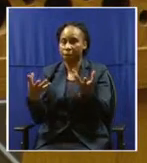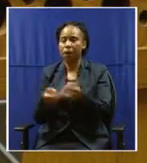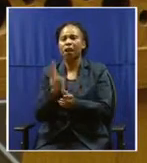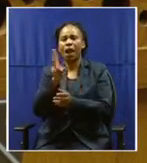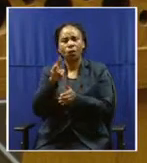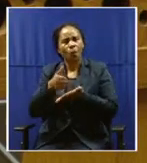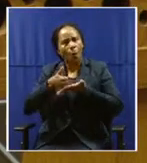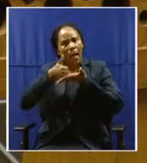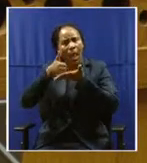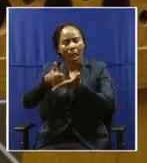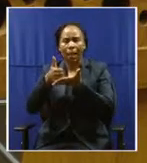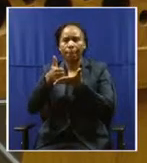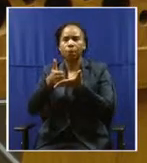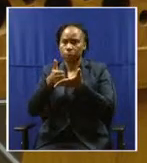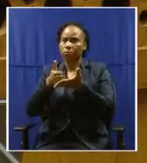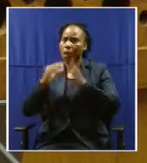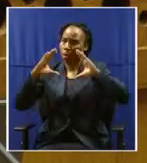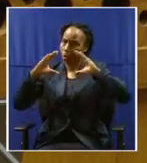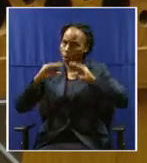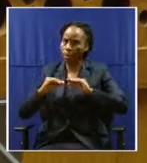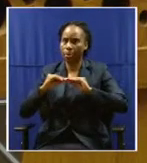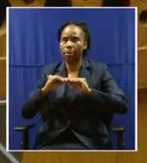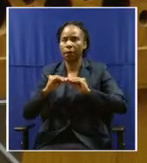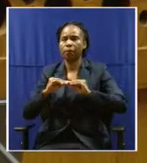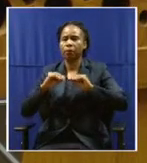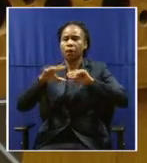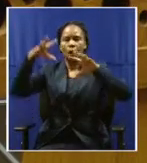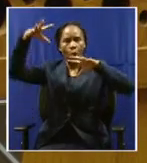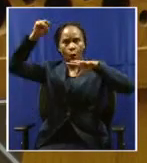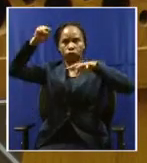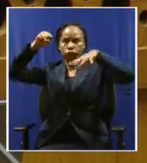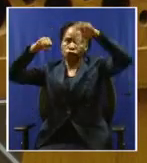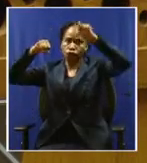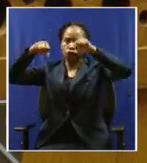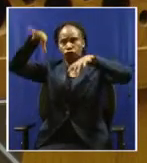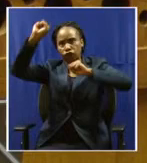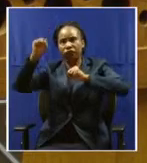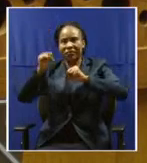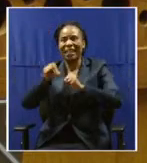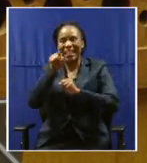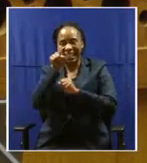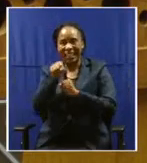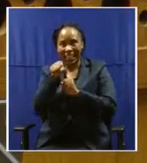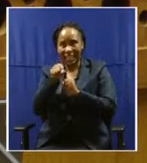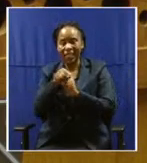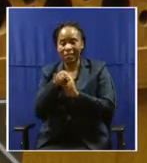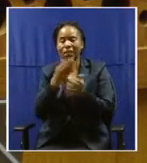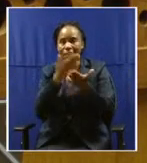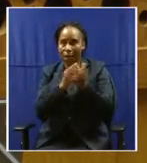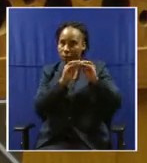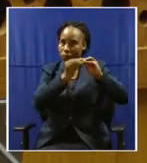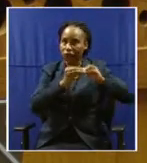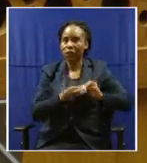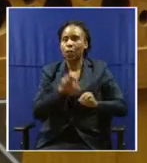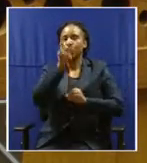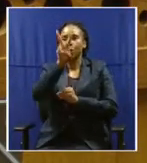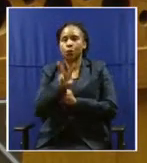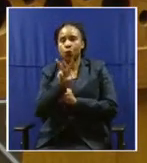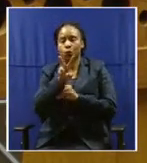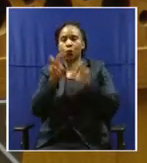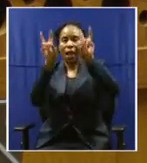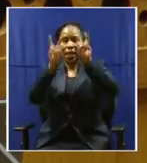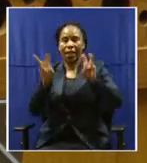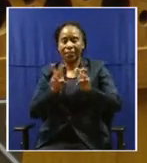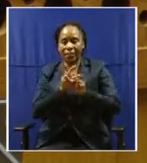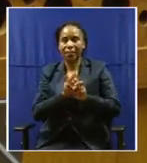impact of load shedding. We will therefore amend Schedule 2 of the Electricity Regulation Act within